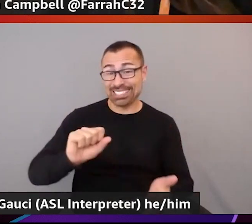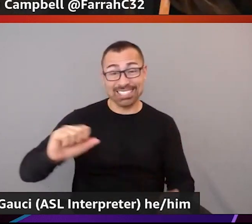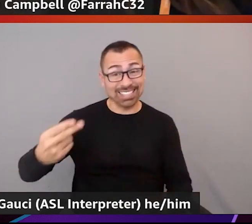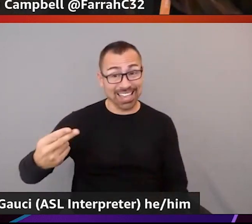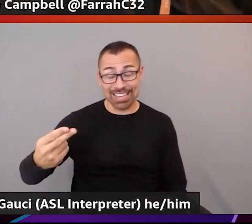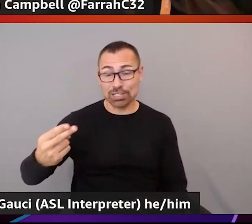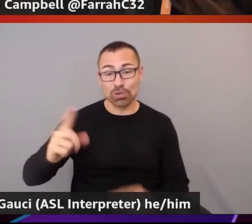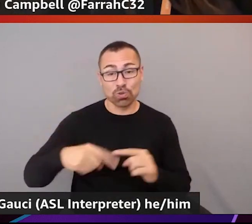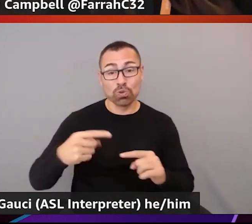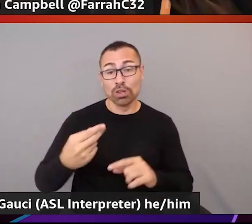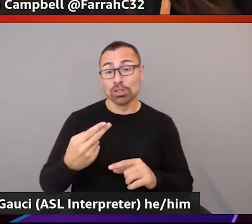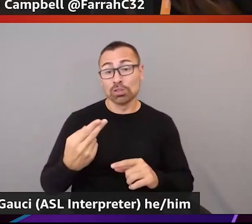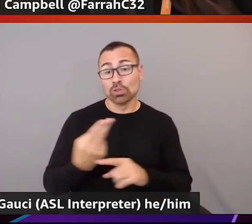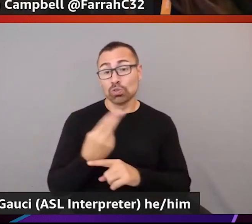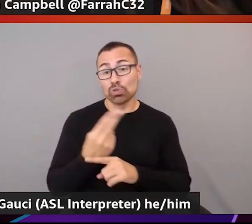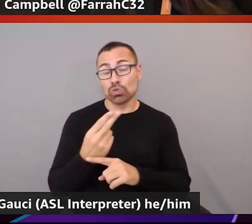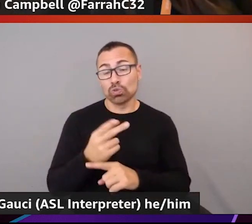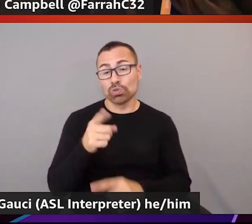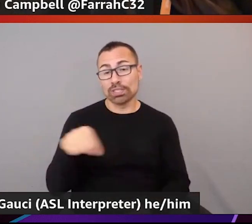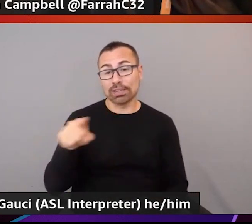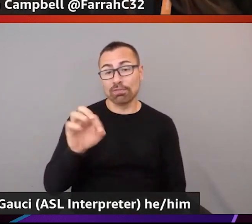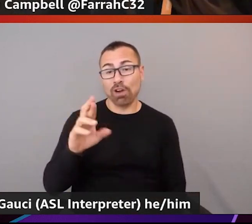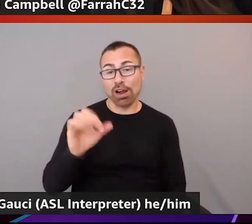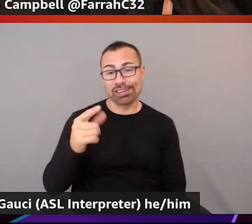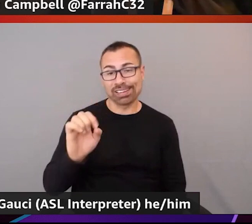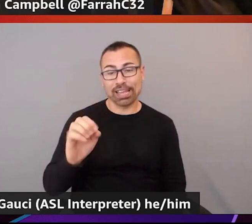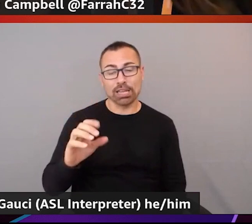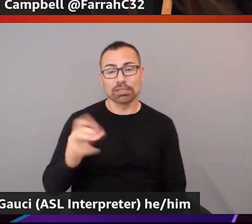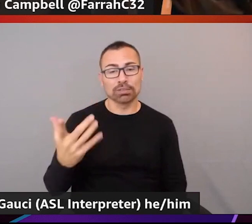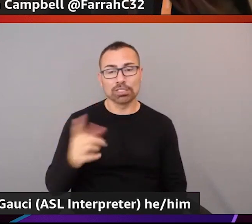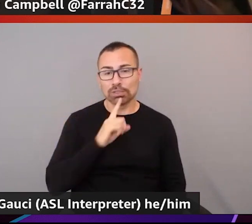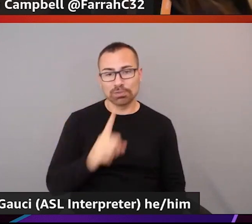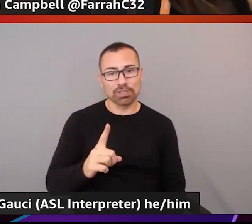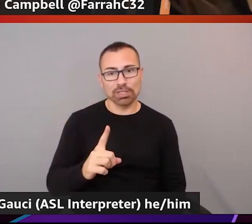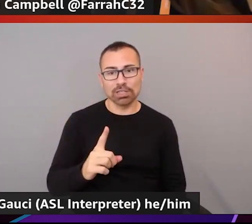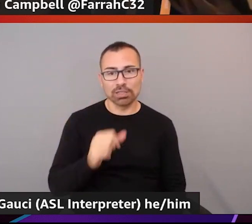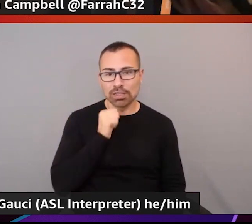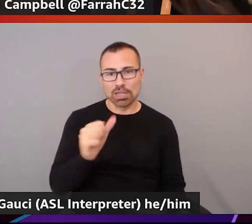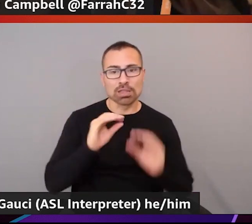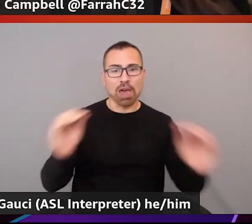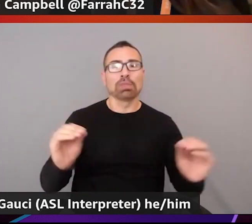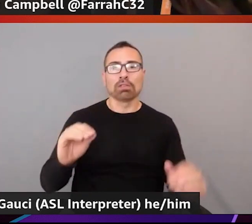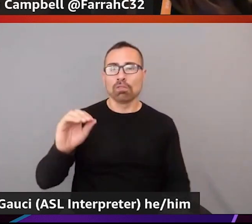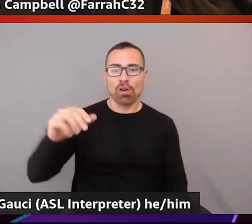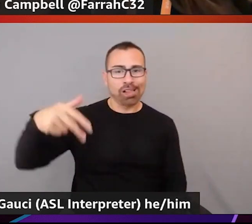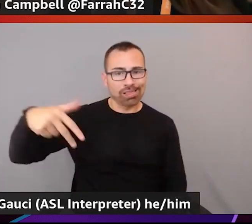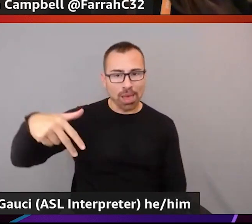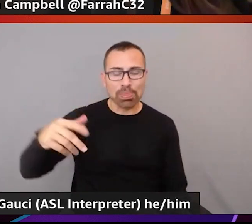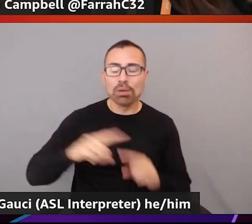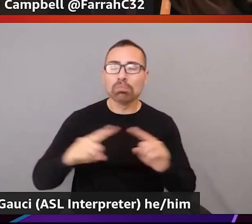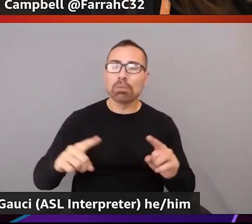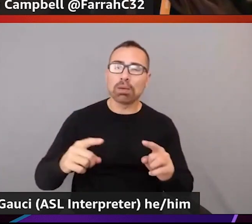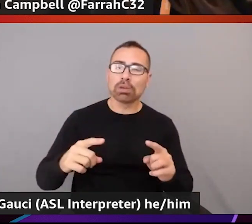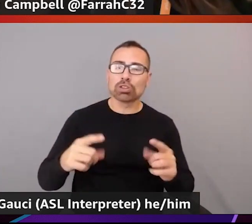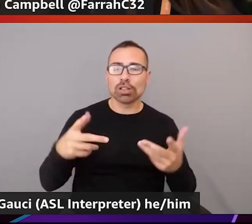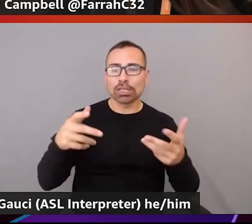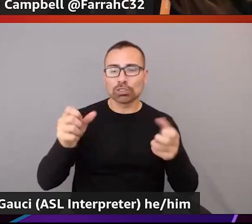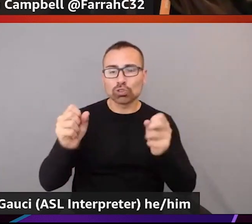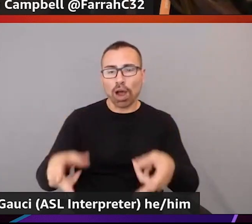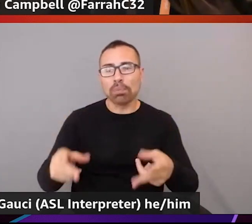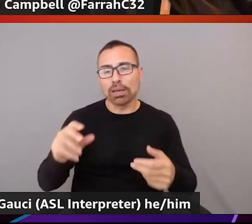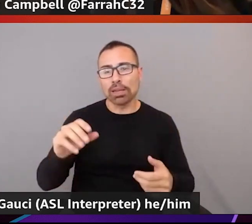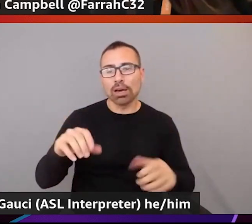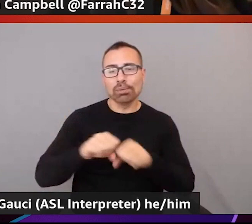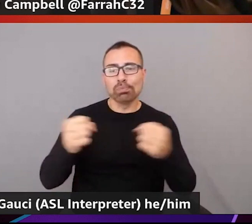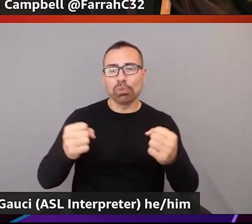not with Lambda. It could be as simple as dropping, a breakpoint in code. You can't really do that once